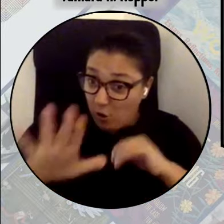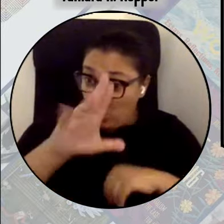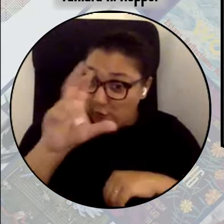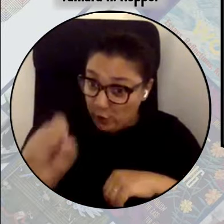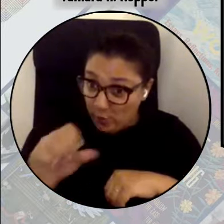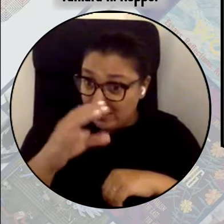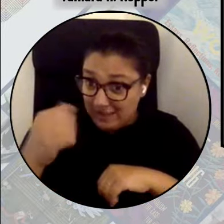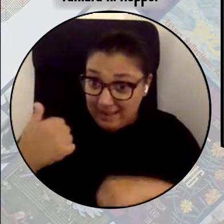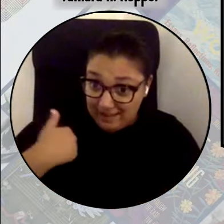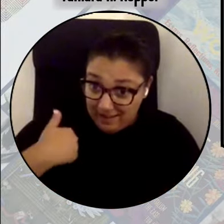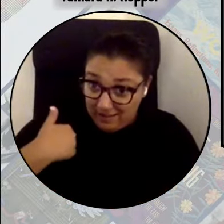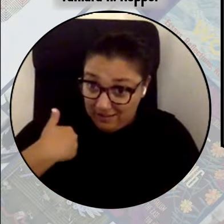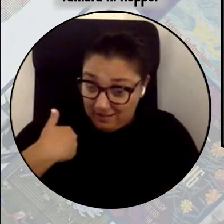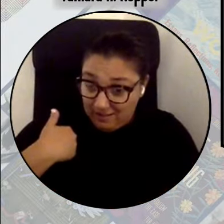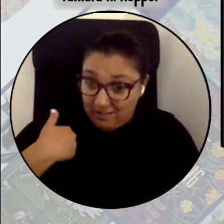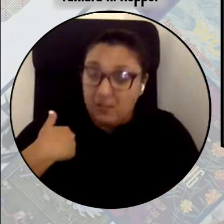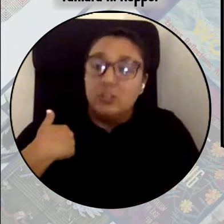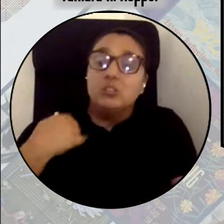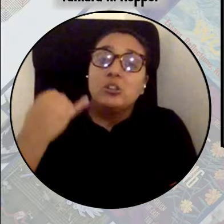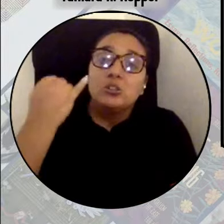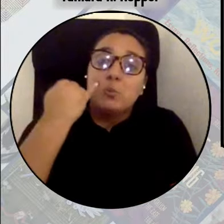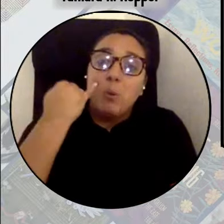right? And so if we go here,